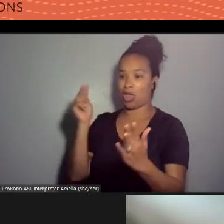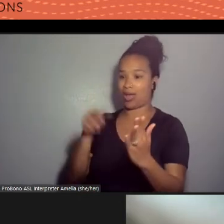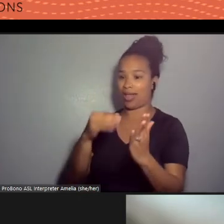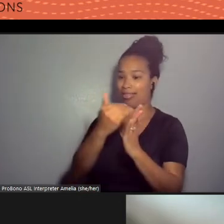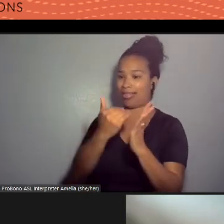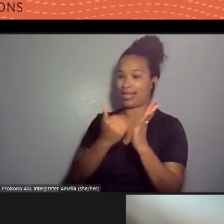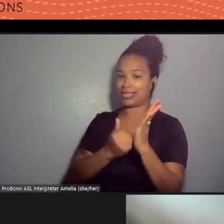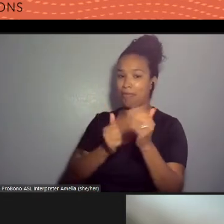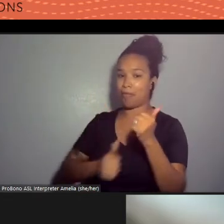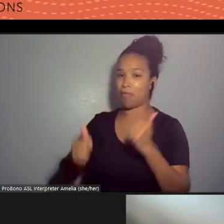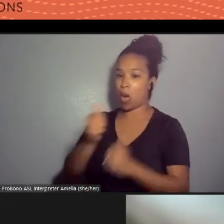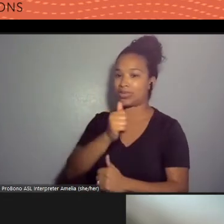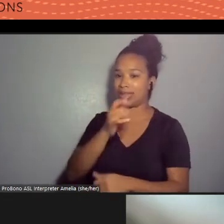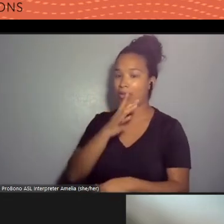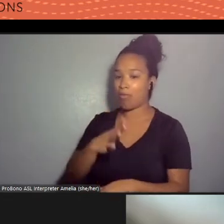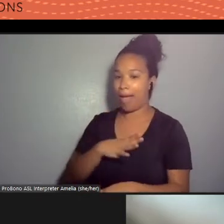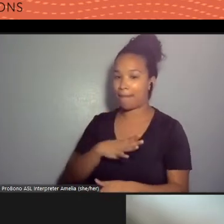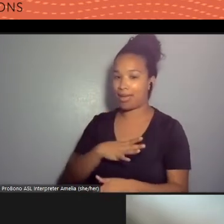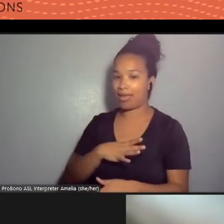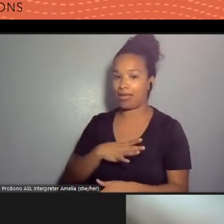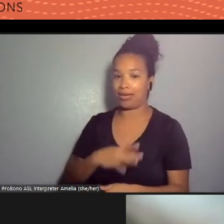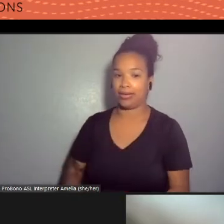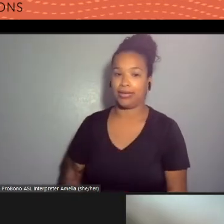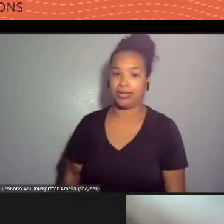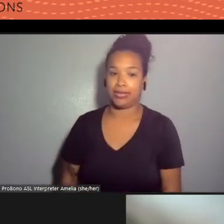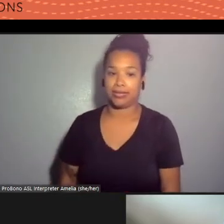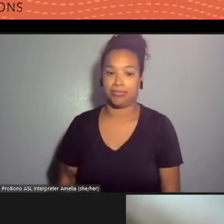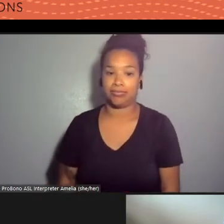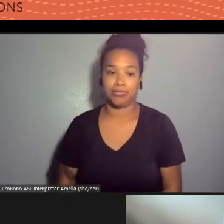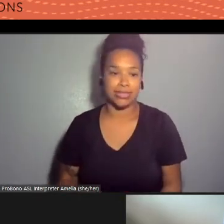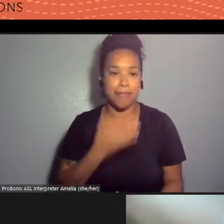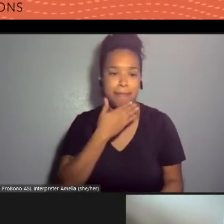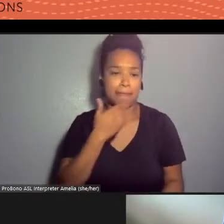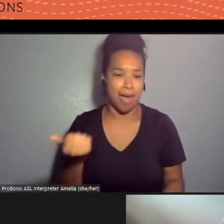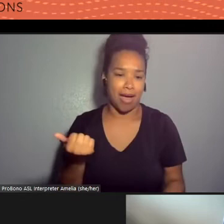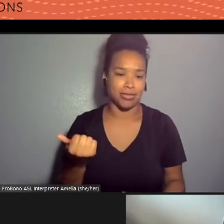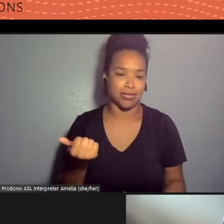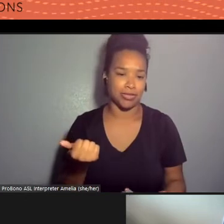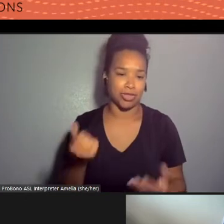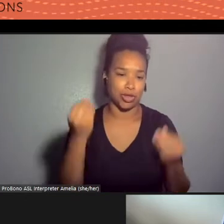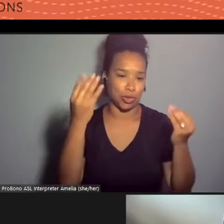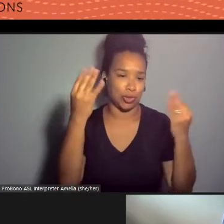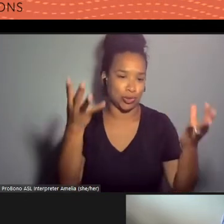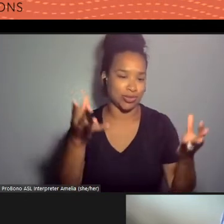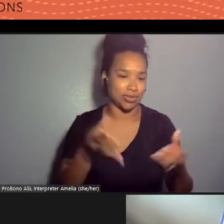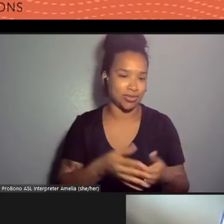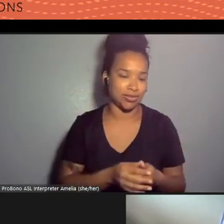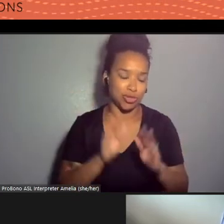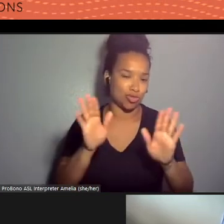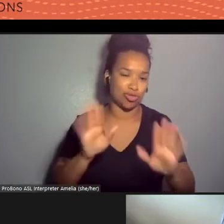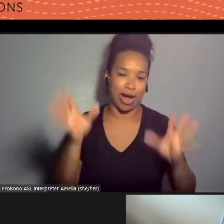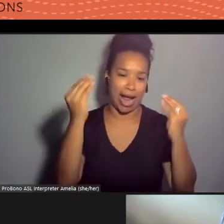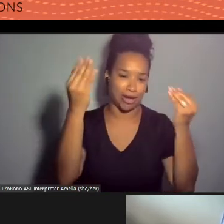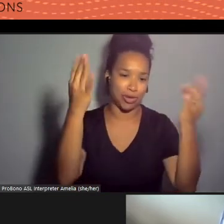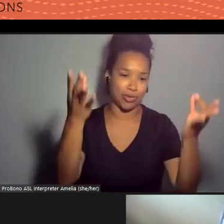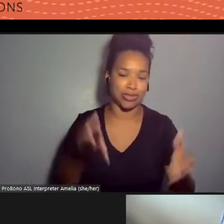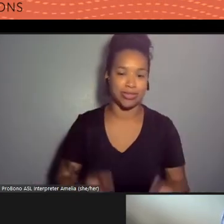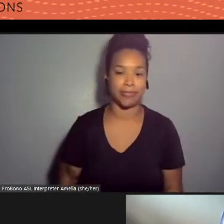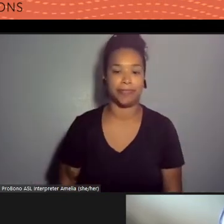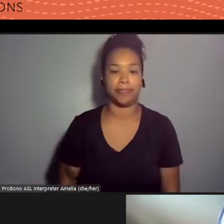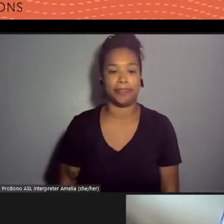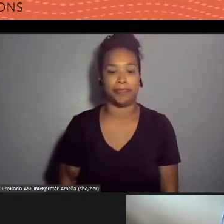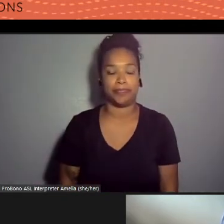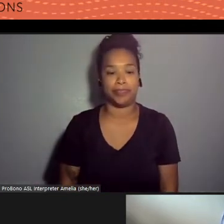women, which is the best news and great news. I think it points